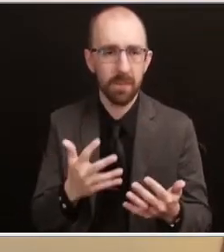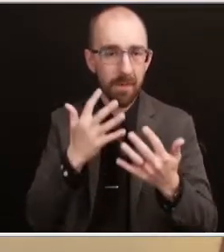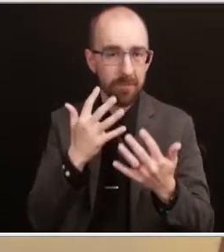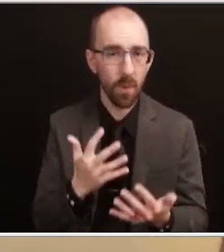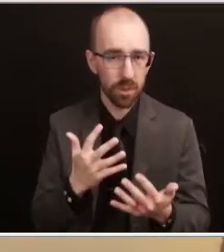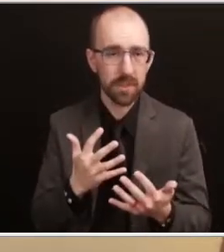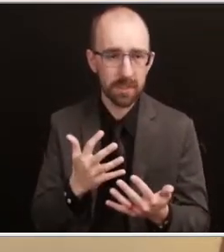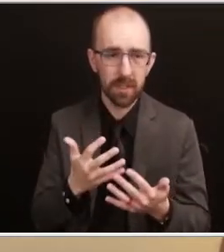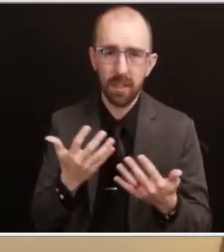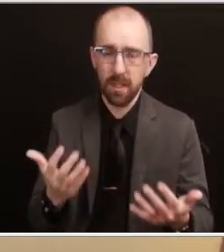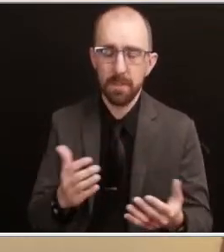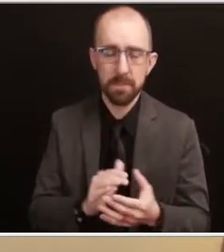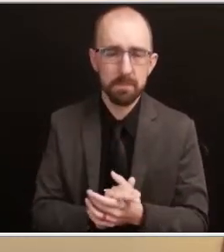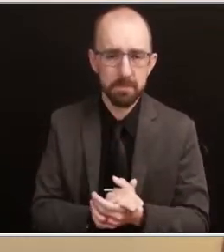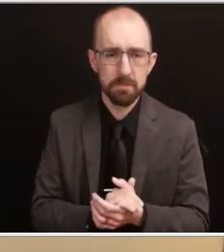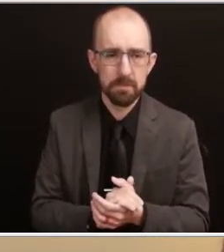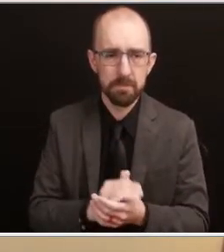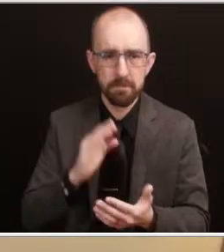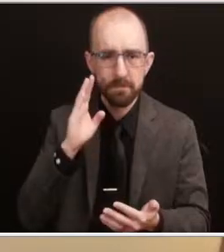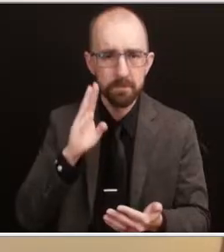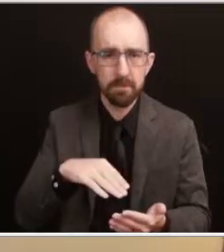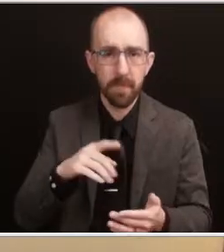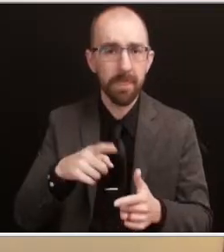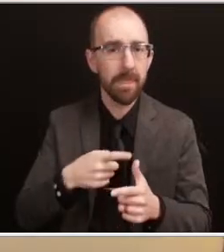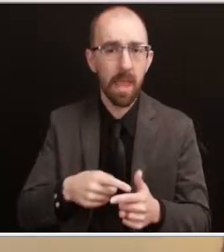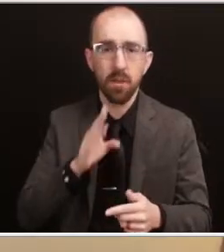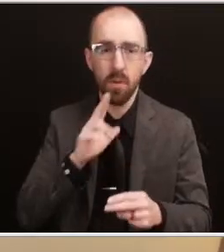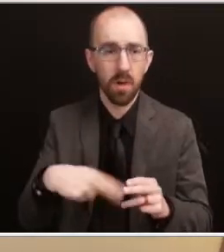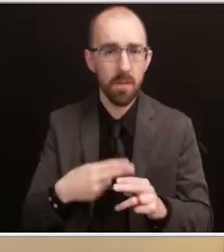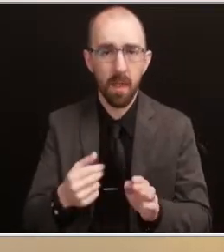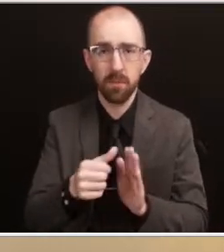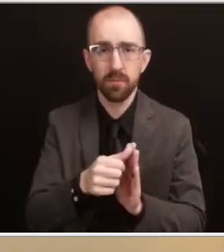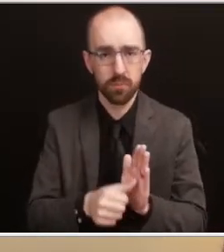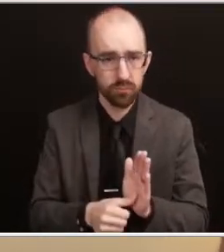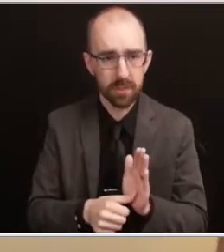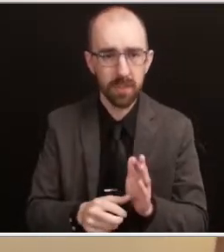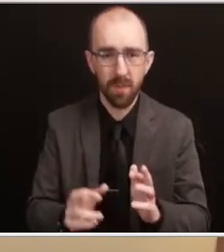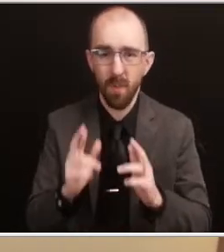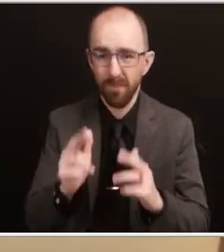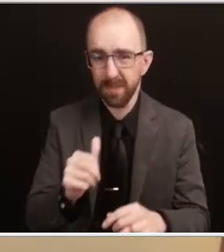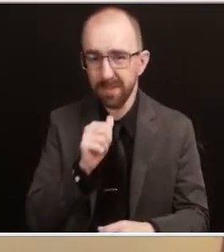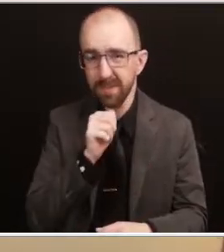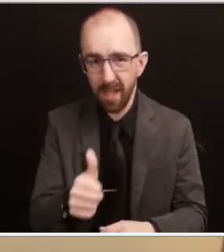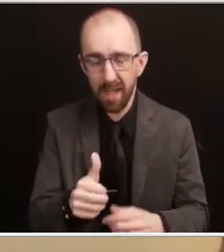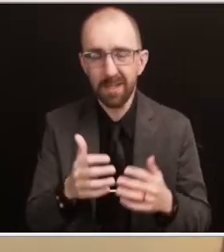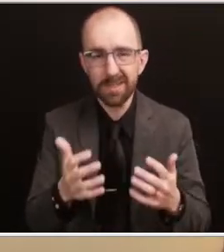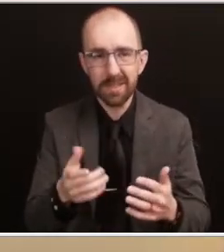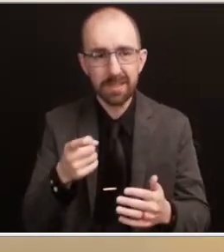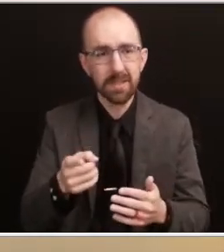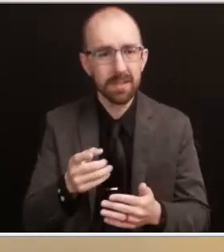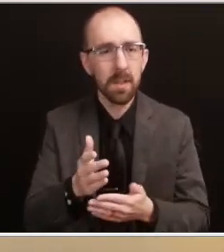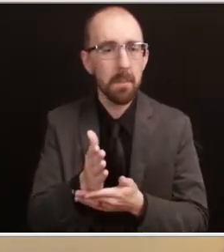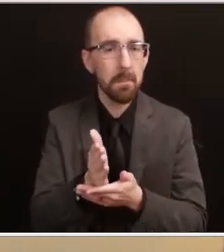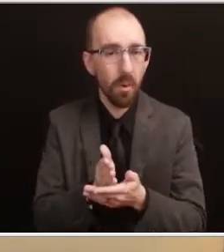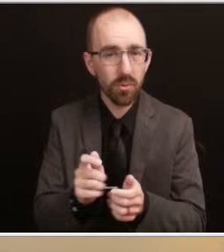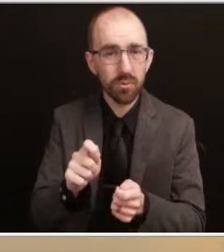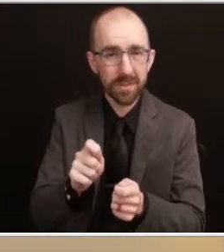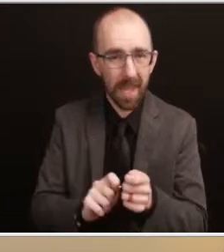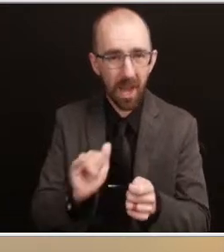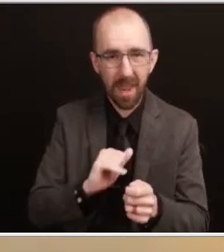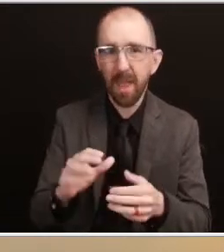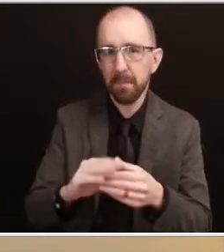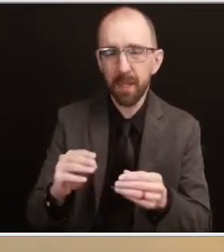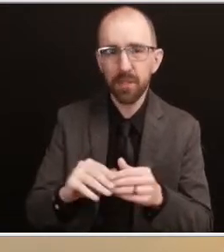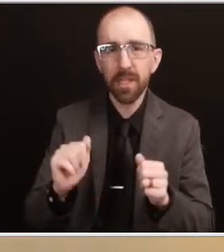unfortunately, then you're talking about surgery. Hopefully not. There are partial tears, like I said, that we can